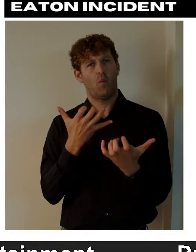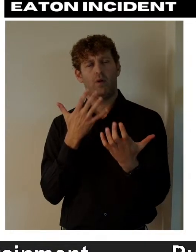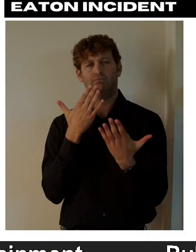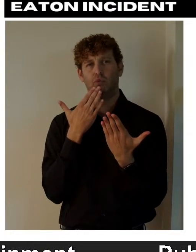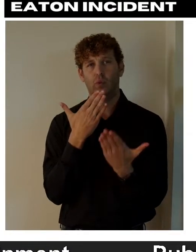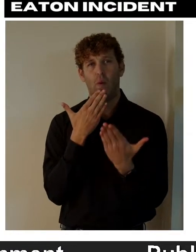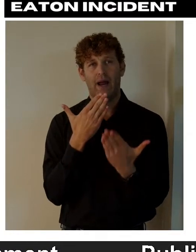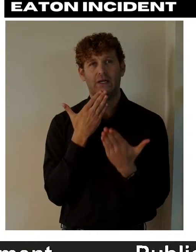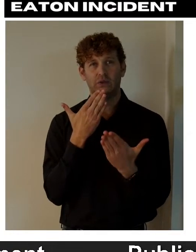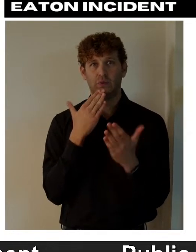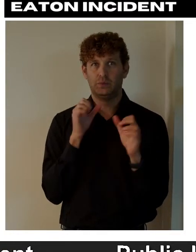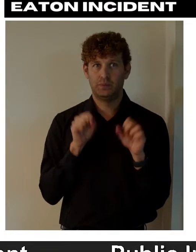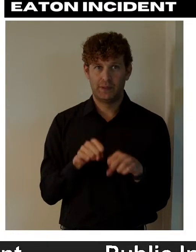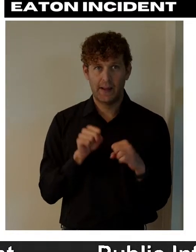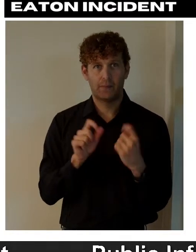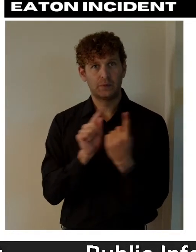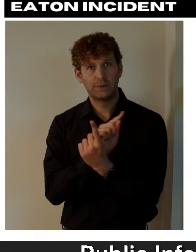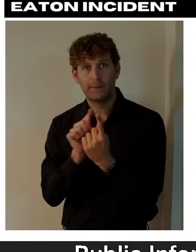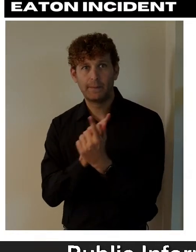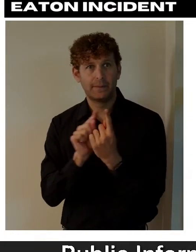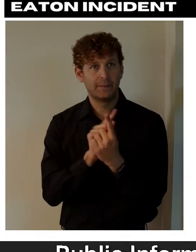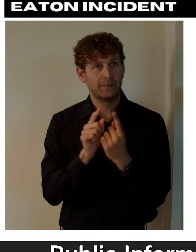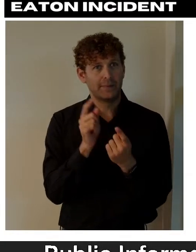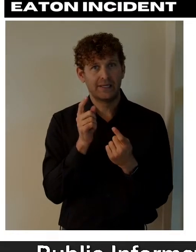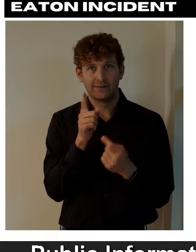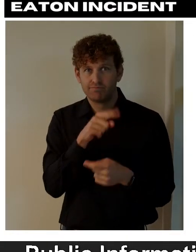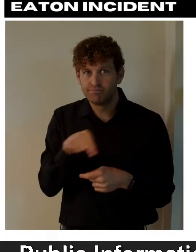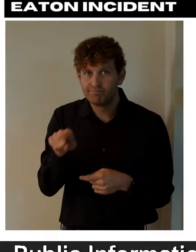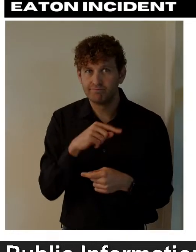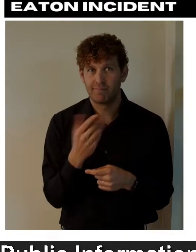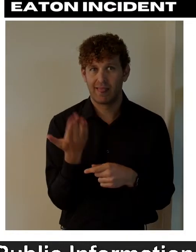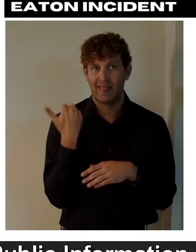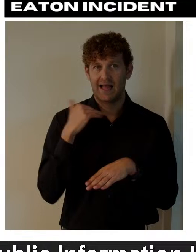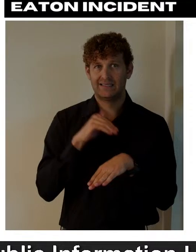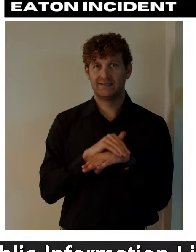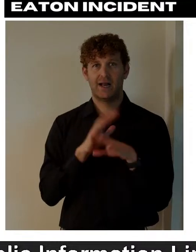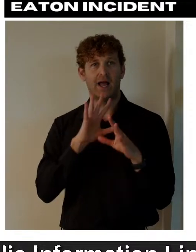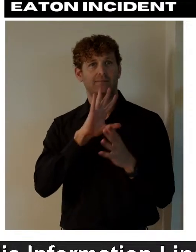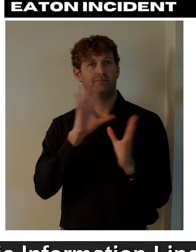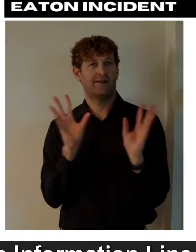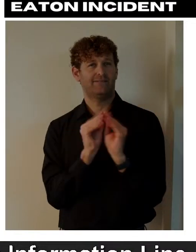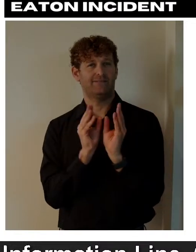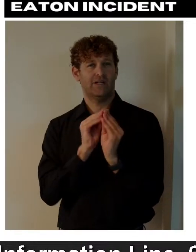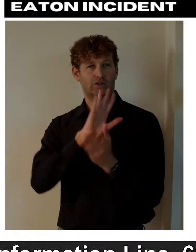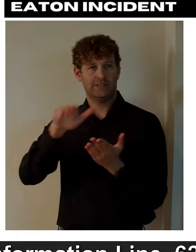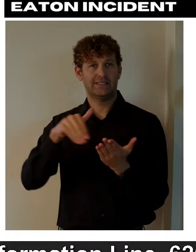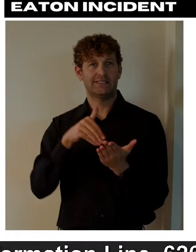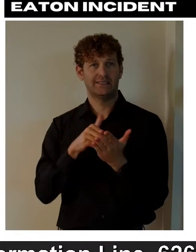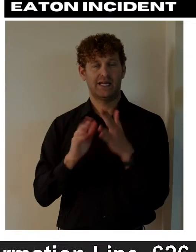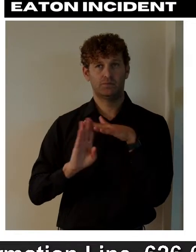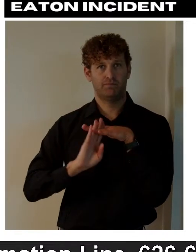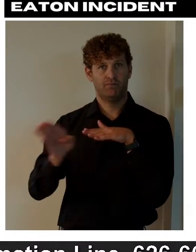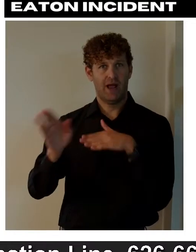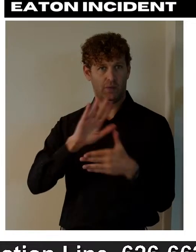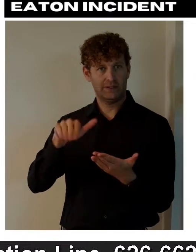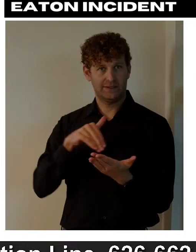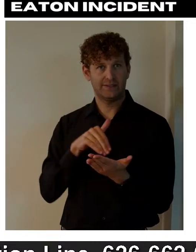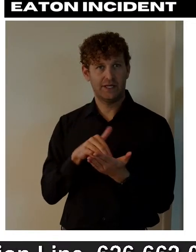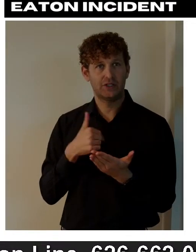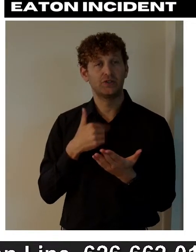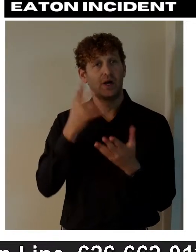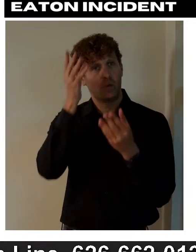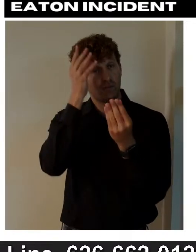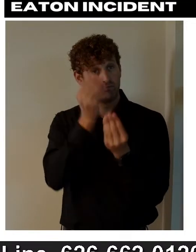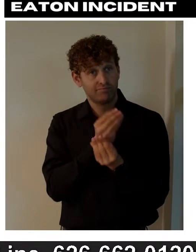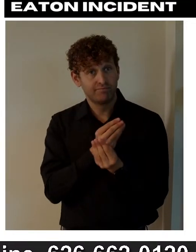some of you last night at the Pasadena Convention Center Evacuation Shelter, and I want to ensure you that Chief